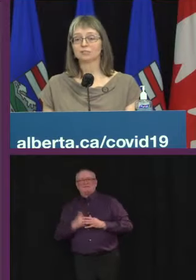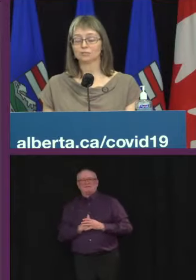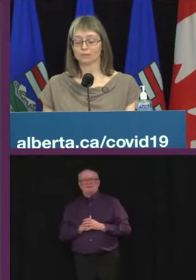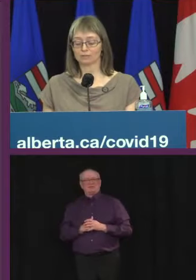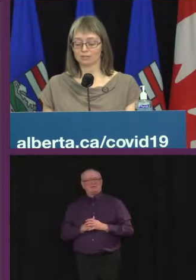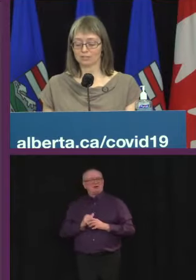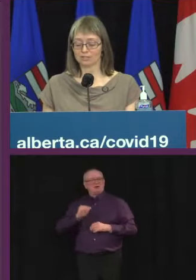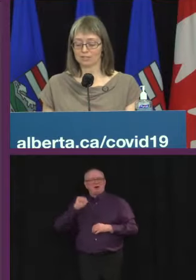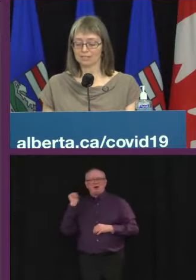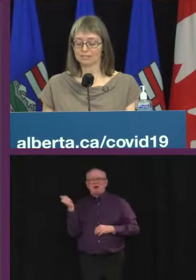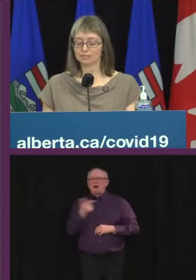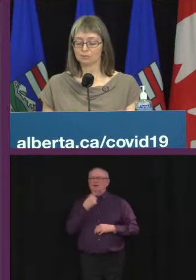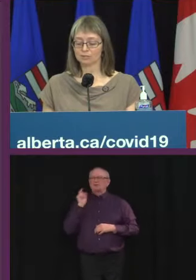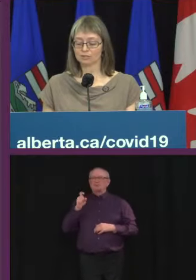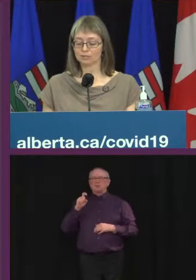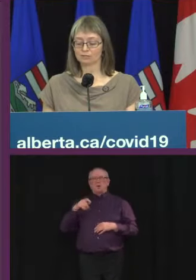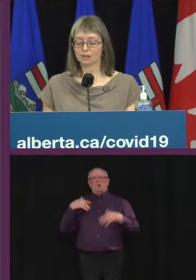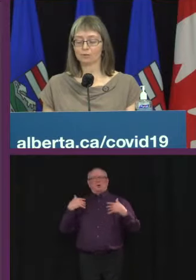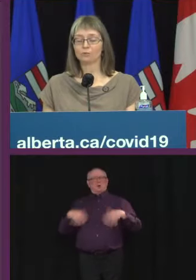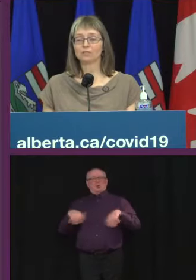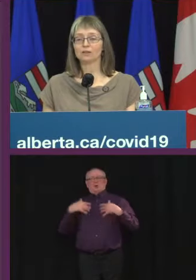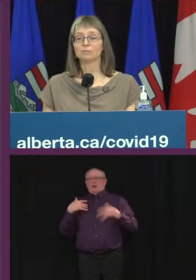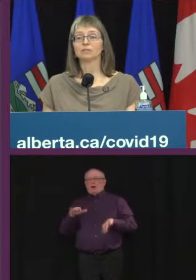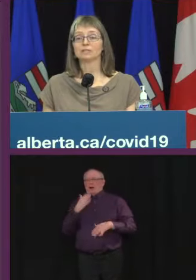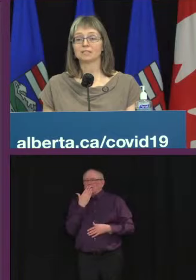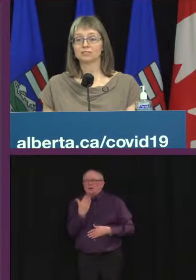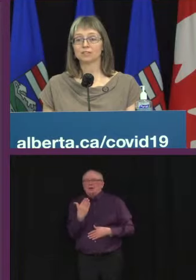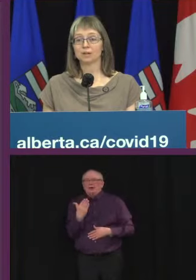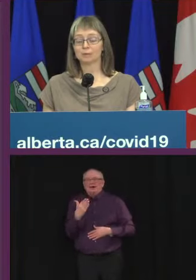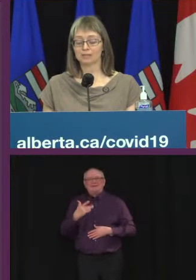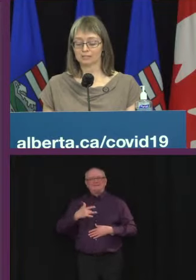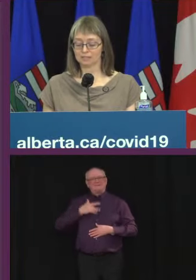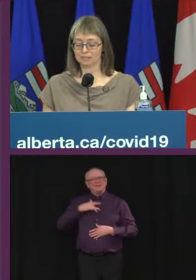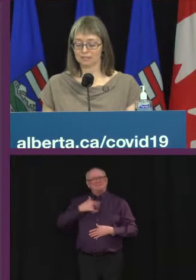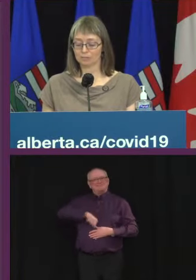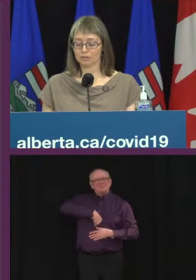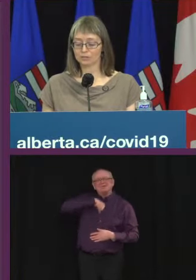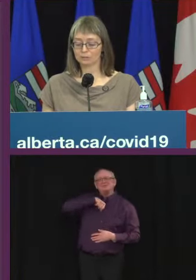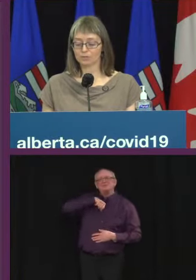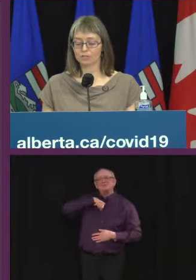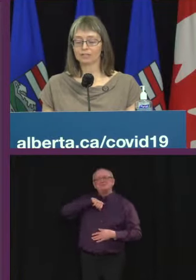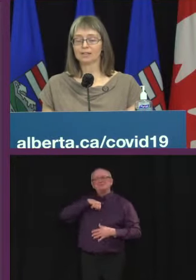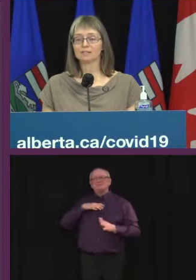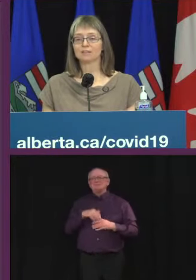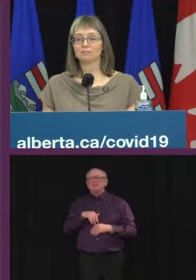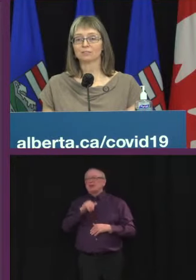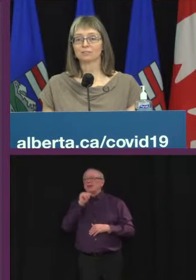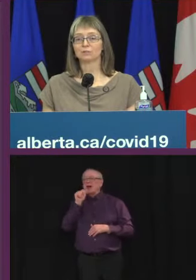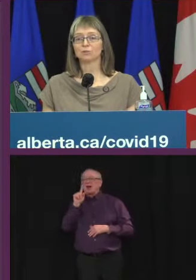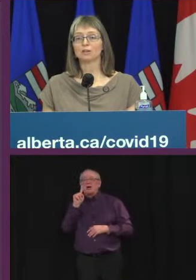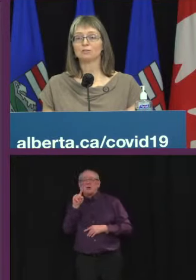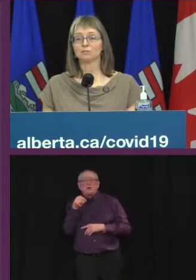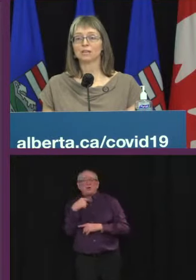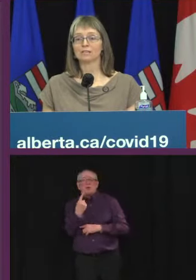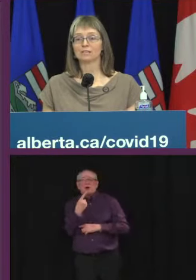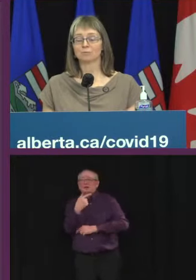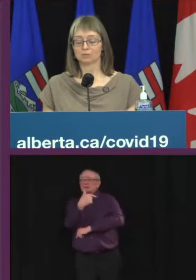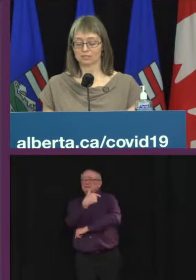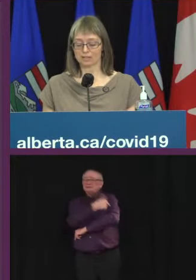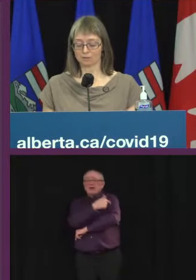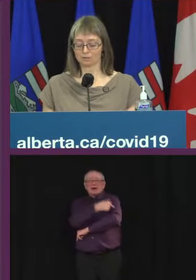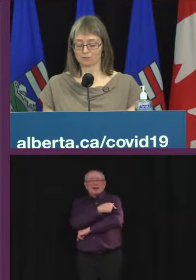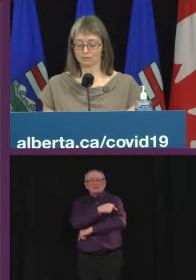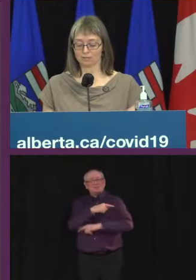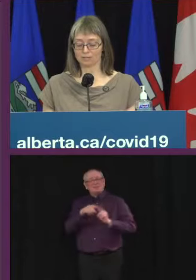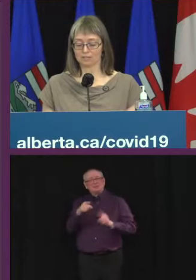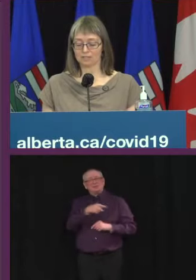pride in this turnaround, as it is the result of not only our immunization campaign, but also of our collective efforts to bring our new case